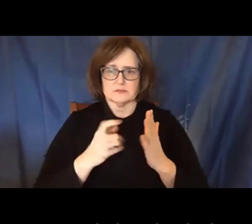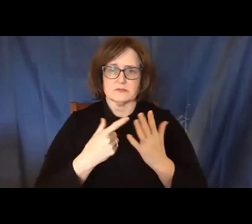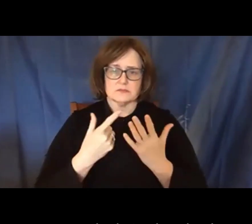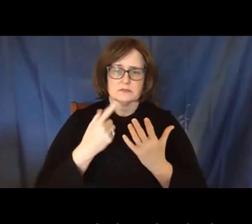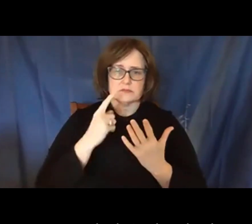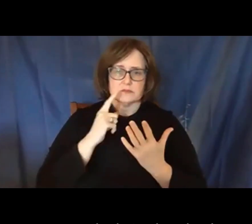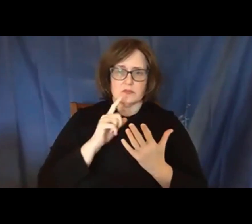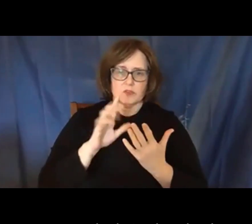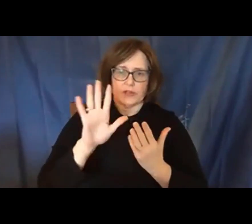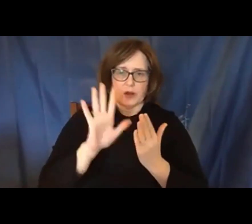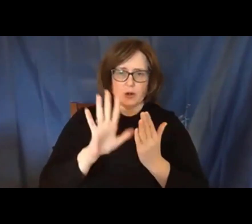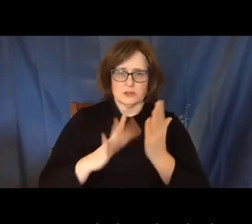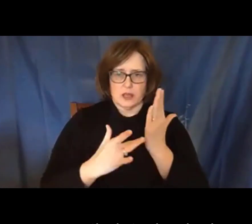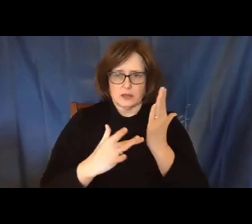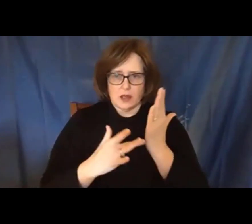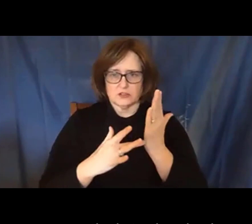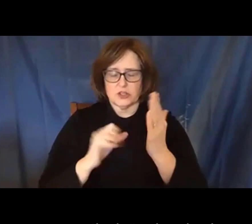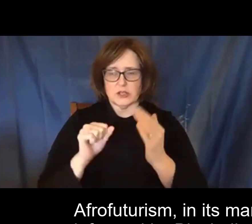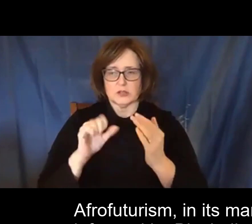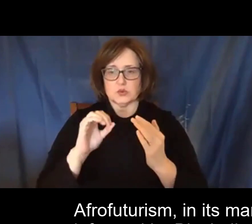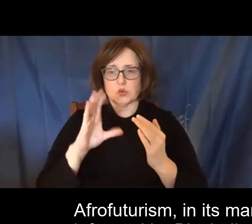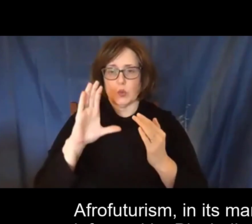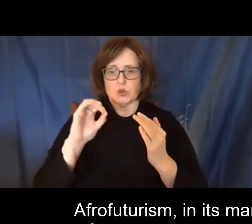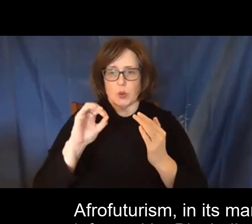their socio-political activities.